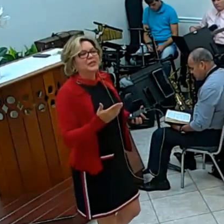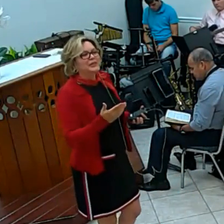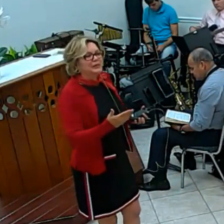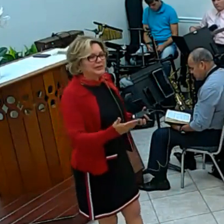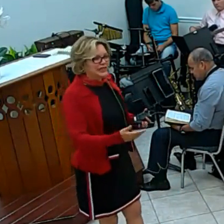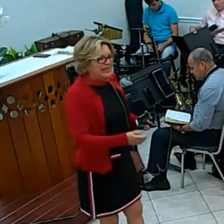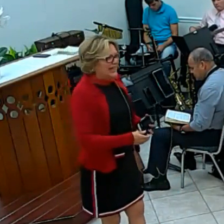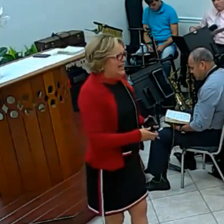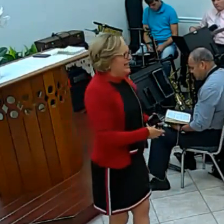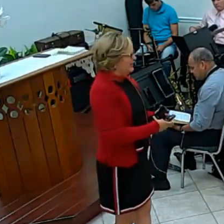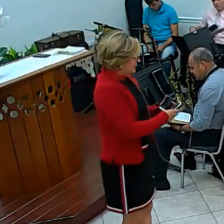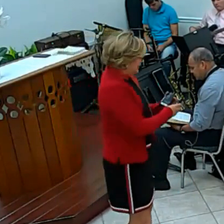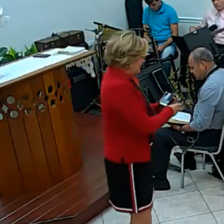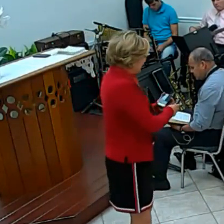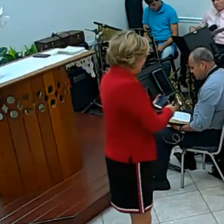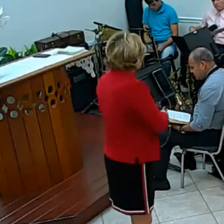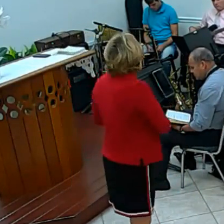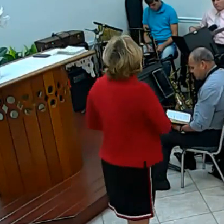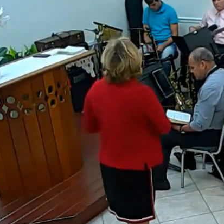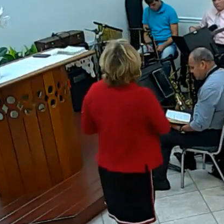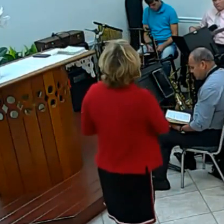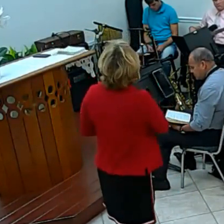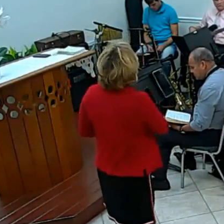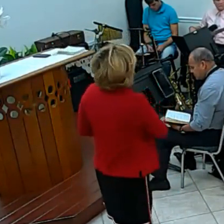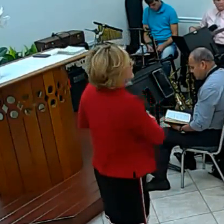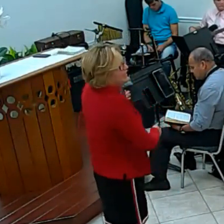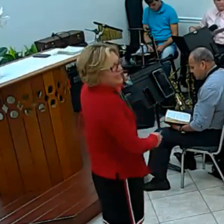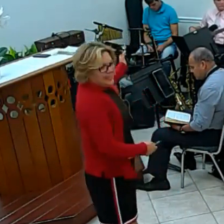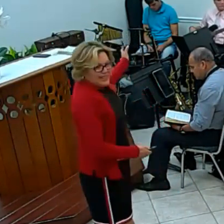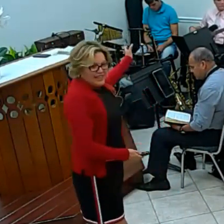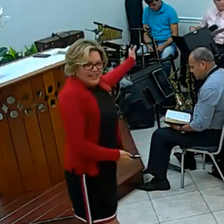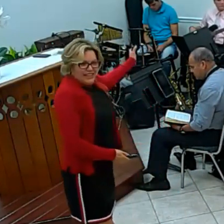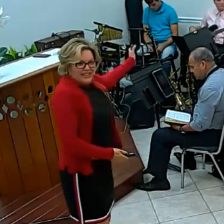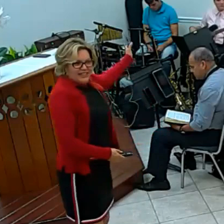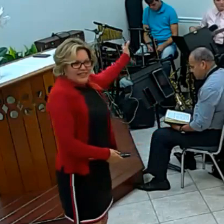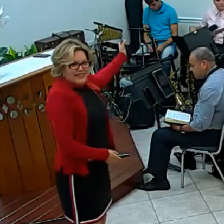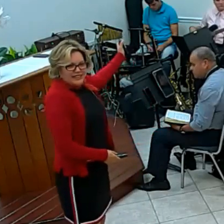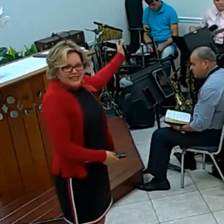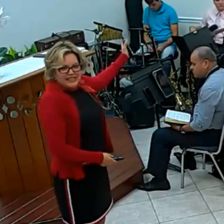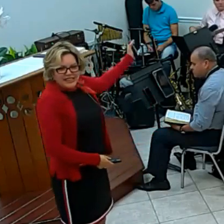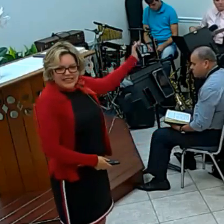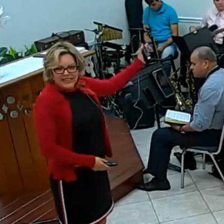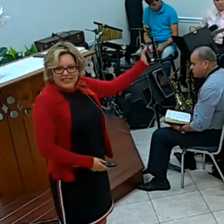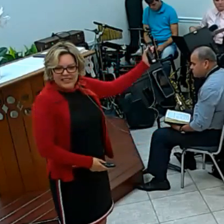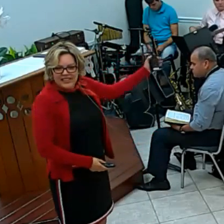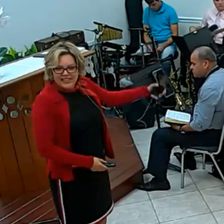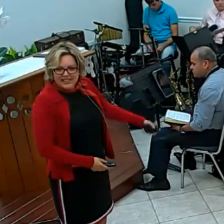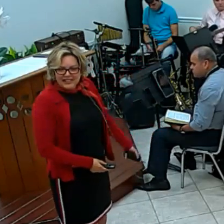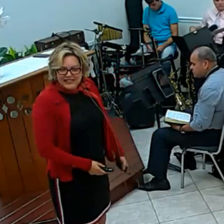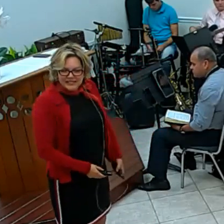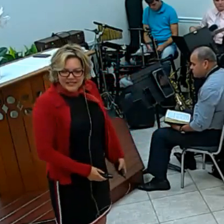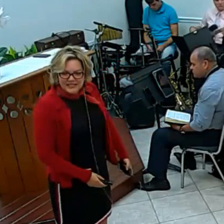the stars. And Jesus is going to come to take us. Go to God for this. Right?